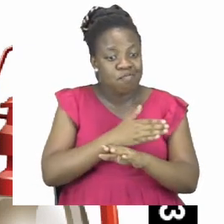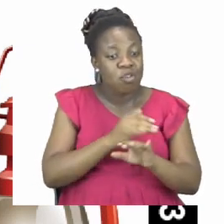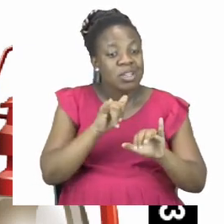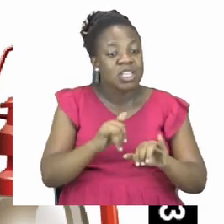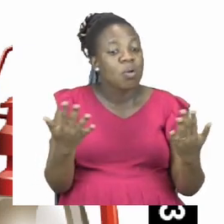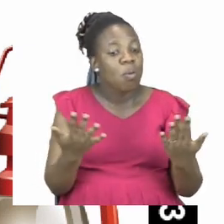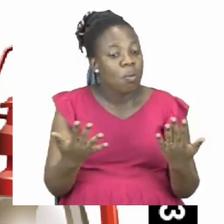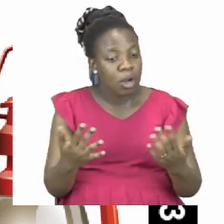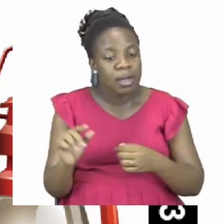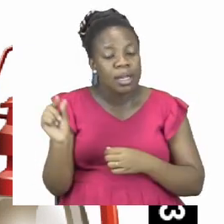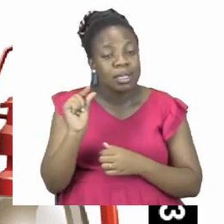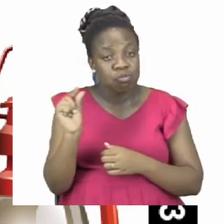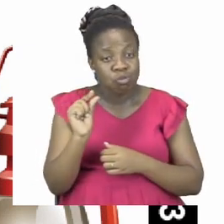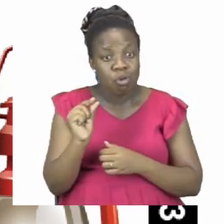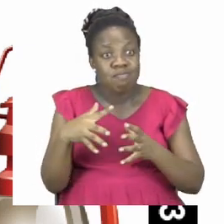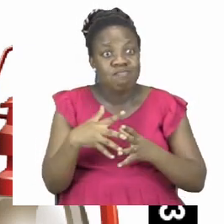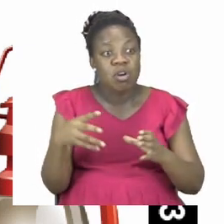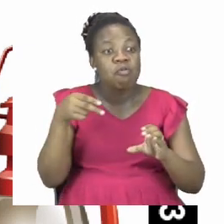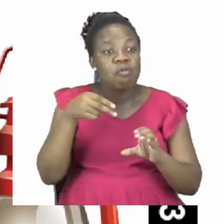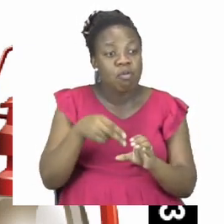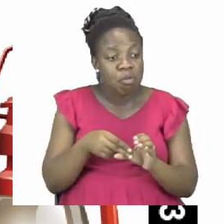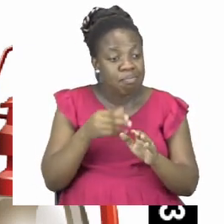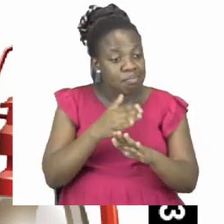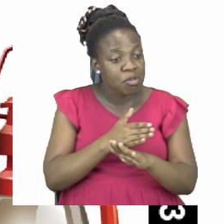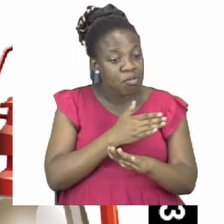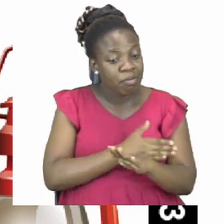Where did Little Big Fuel live before?